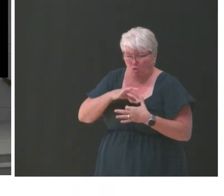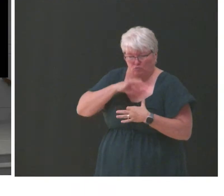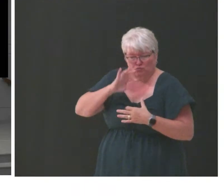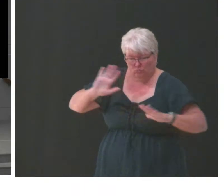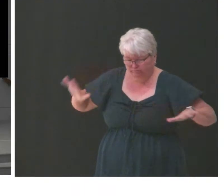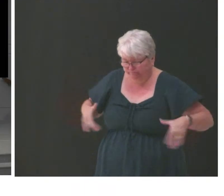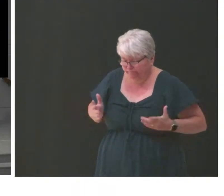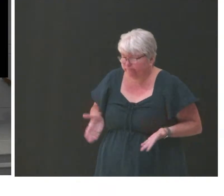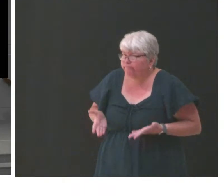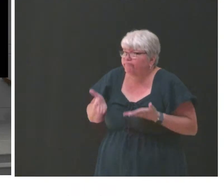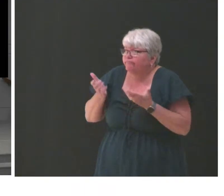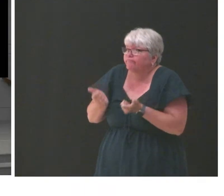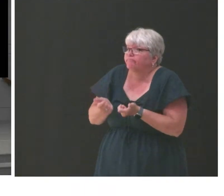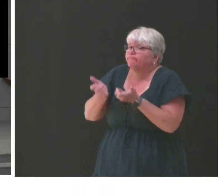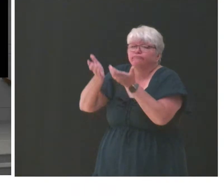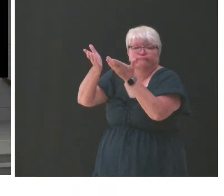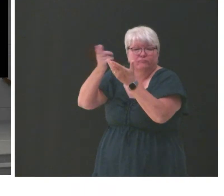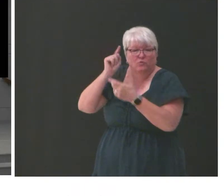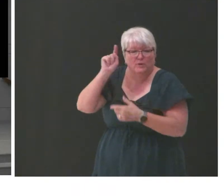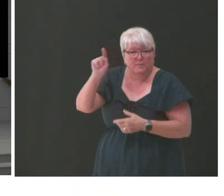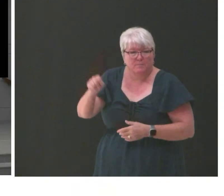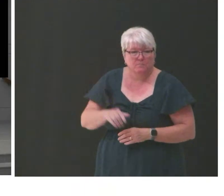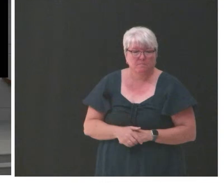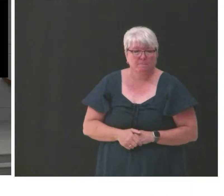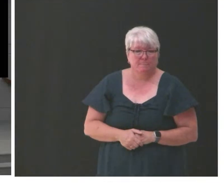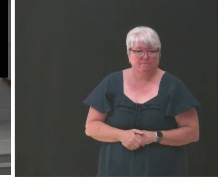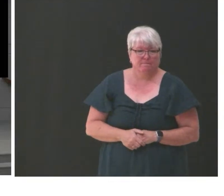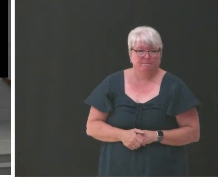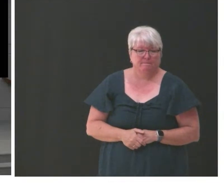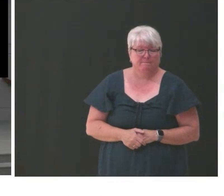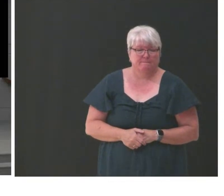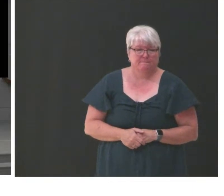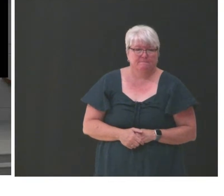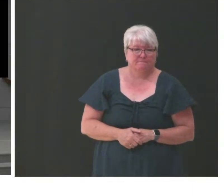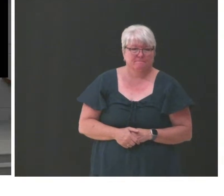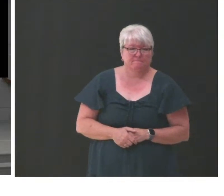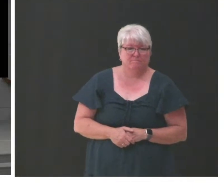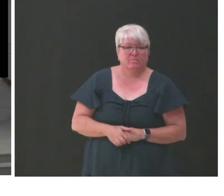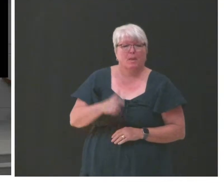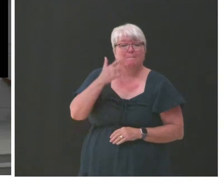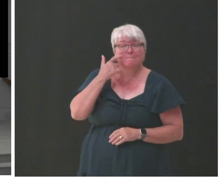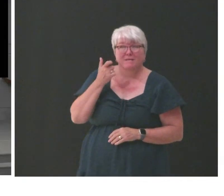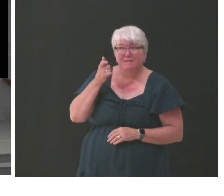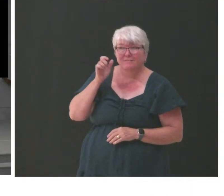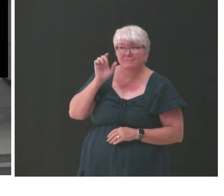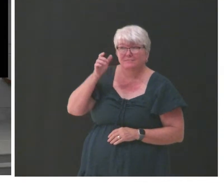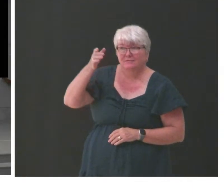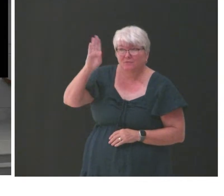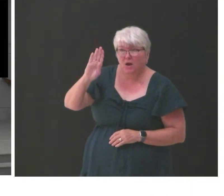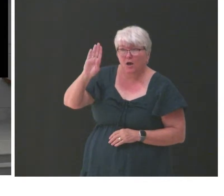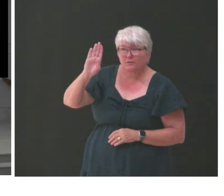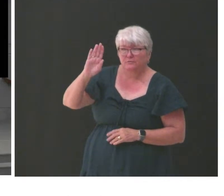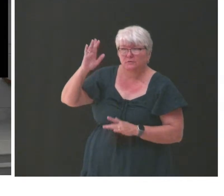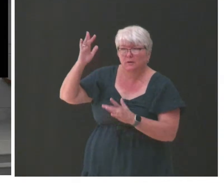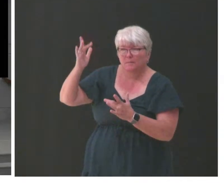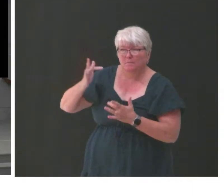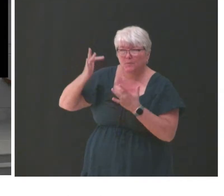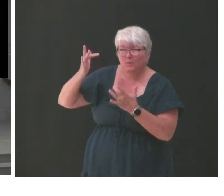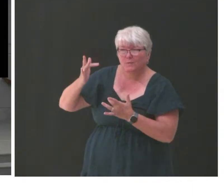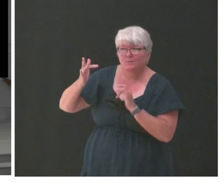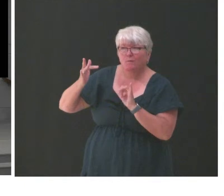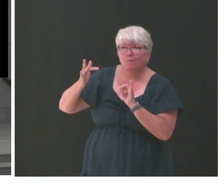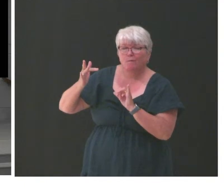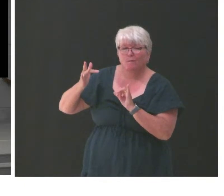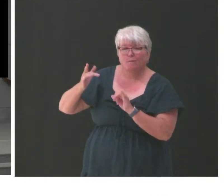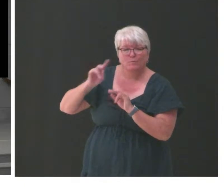as a living sacrifice to Him. In view of God's mercy, what's in